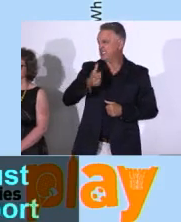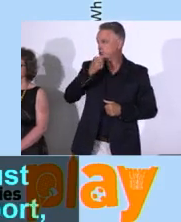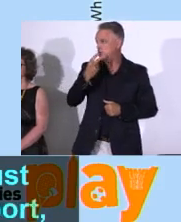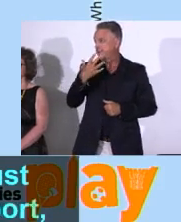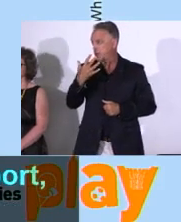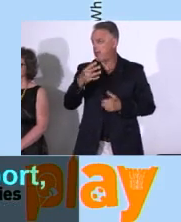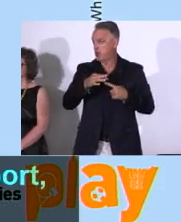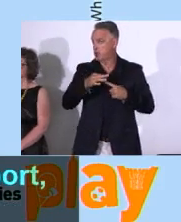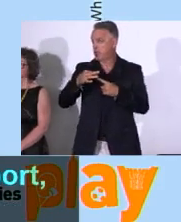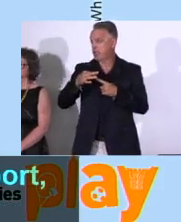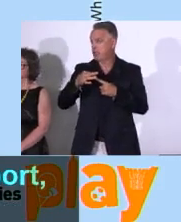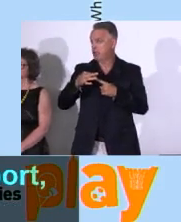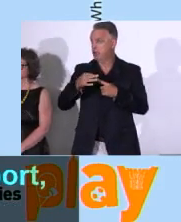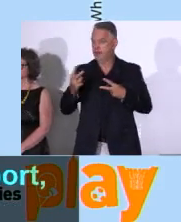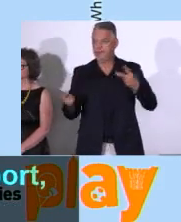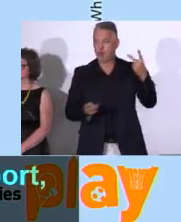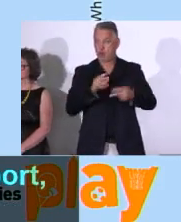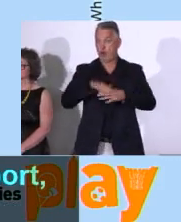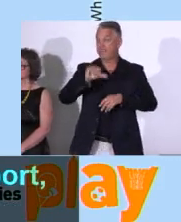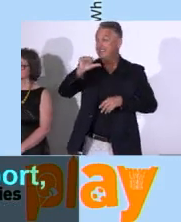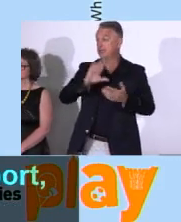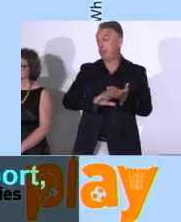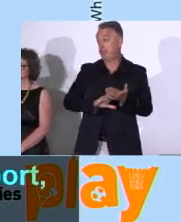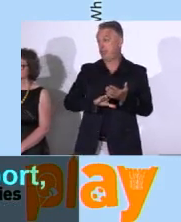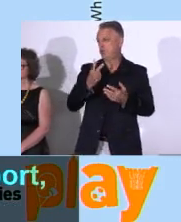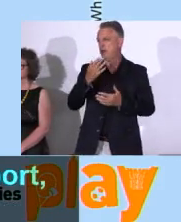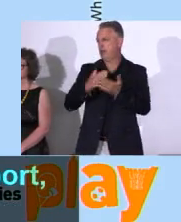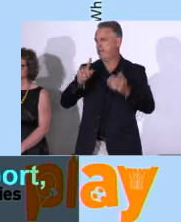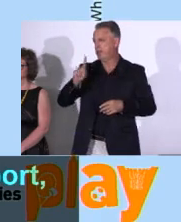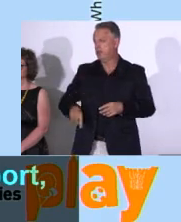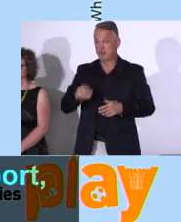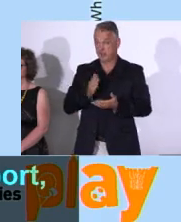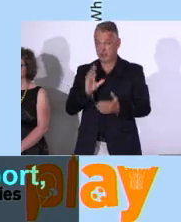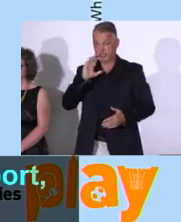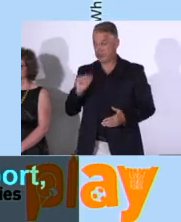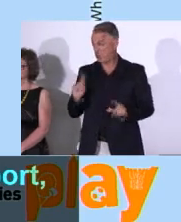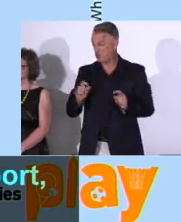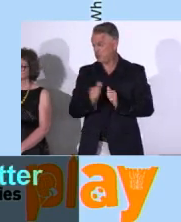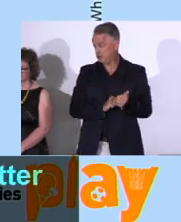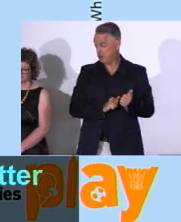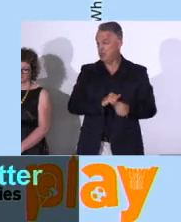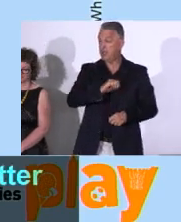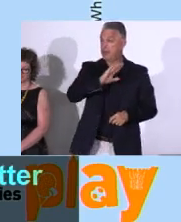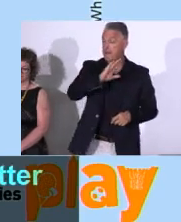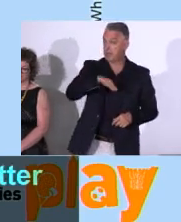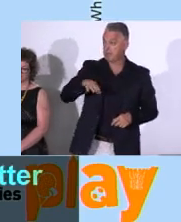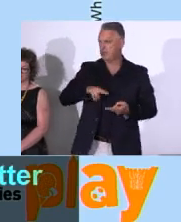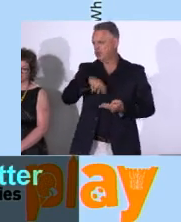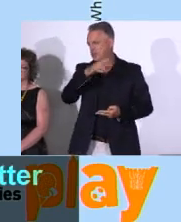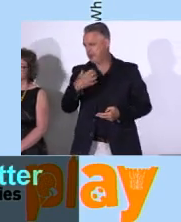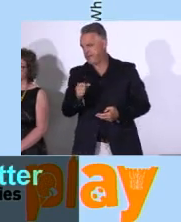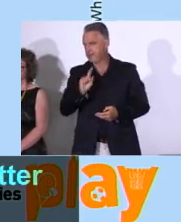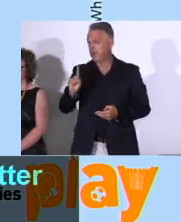2,625 unique page views over 6 months. So it doesn't matter what sport you're from. If you're from basketball, obviously there's a bit of a spike there, but if you're